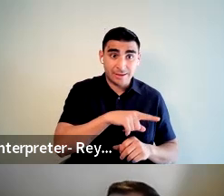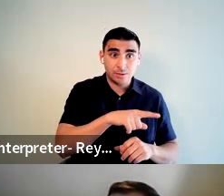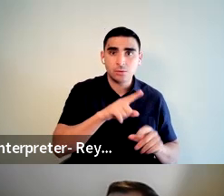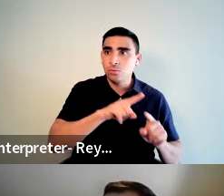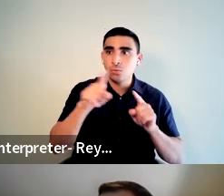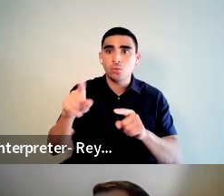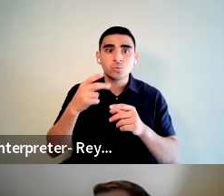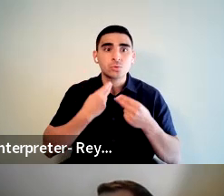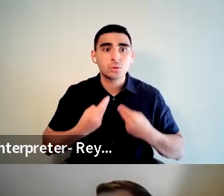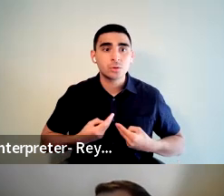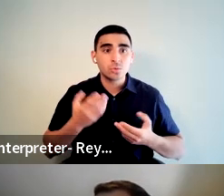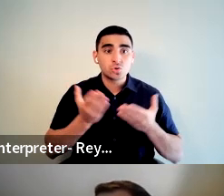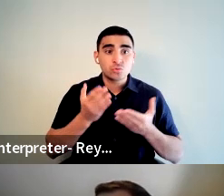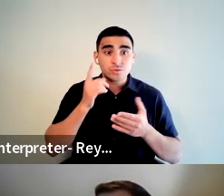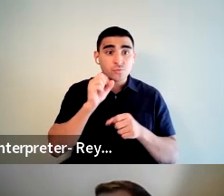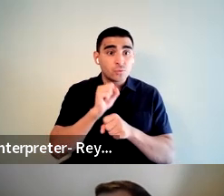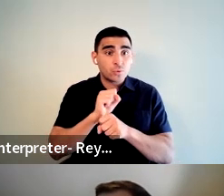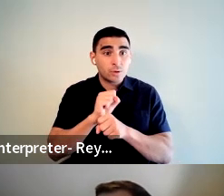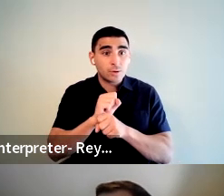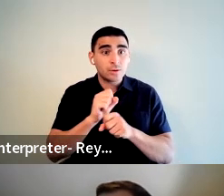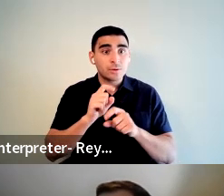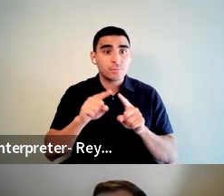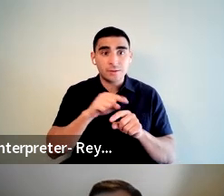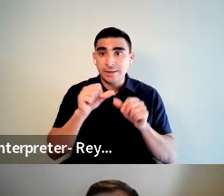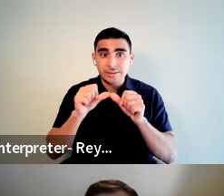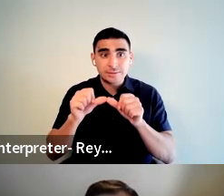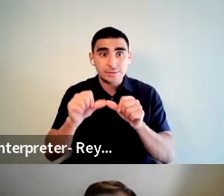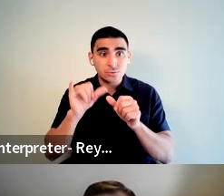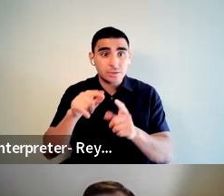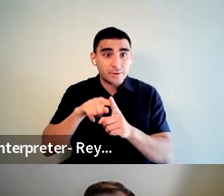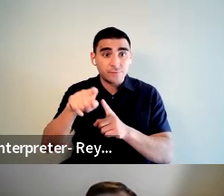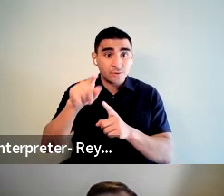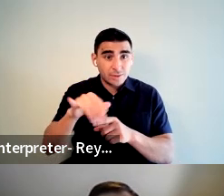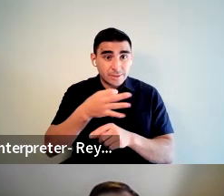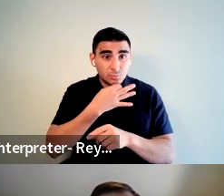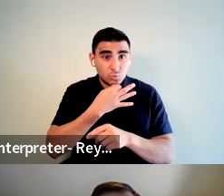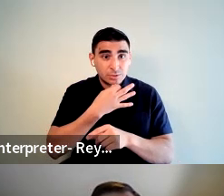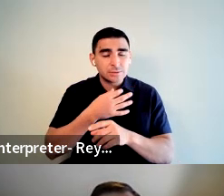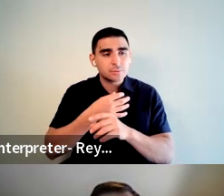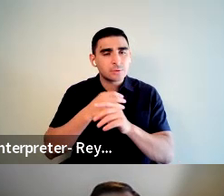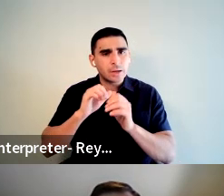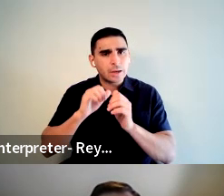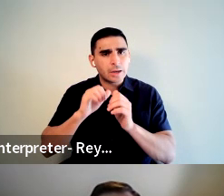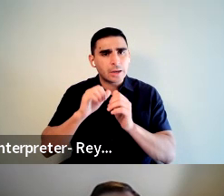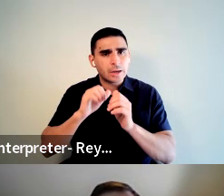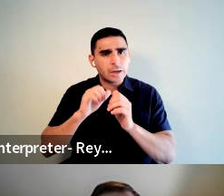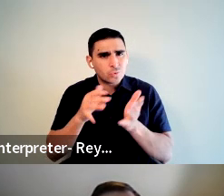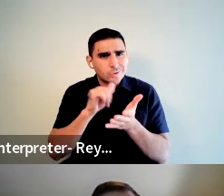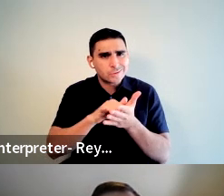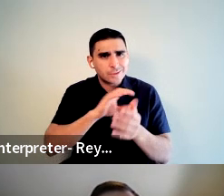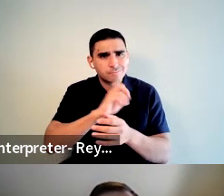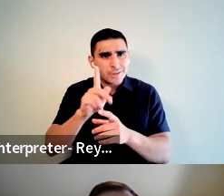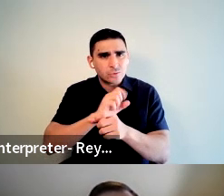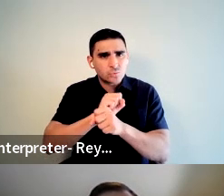growth opportunity job, but they maintain in that field with that expertise, like, how can we encourage that, right? Like, how can we encourage